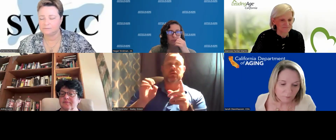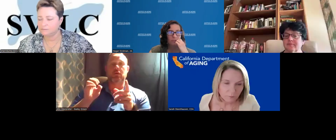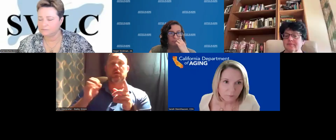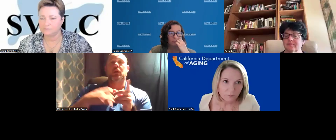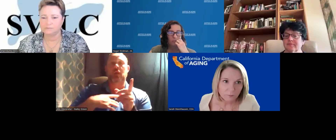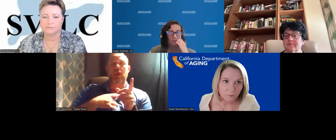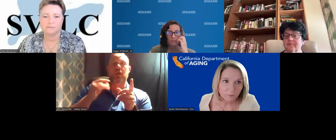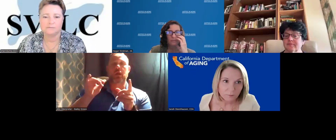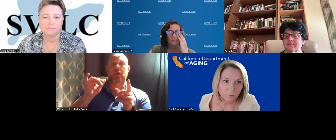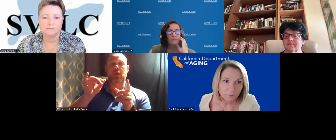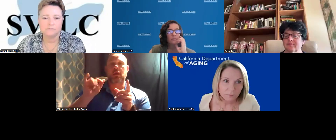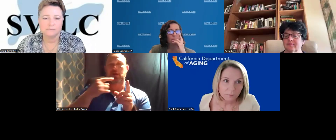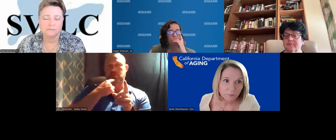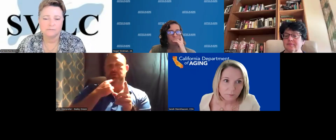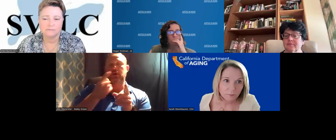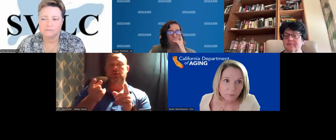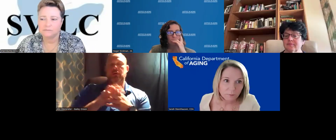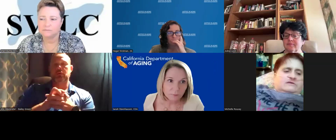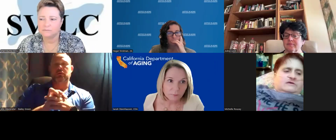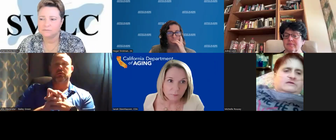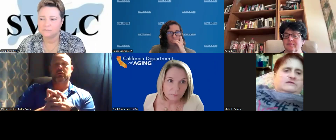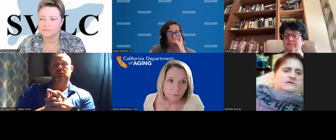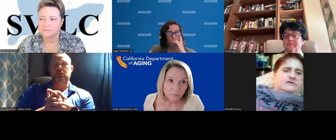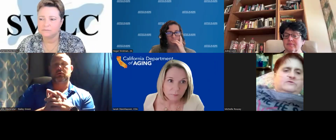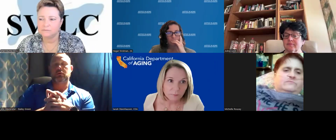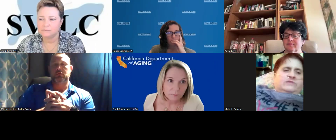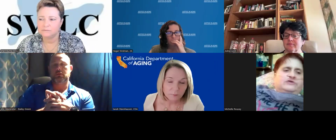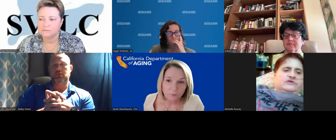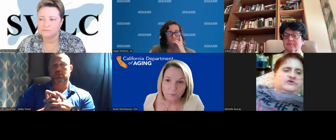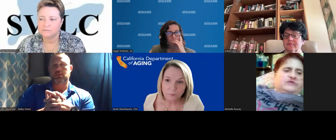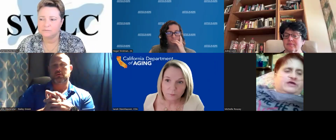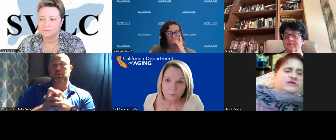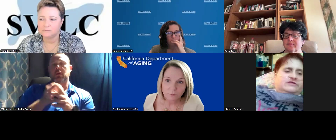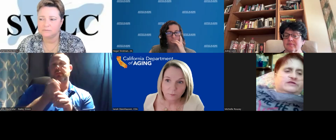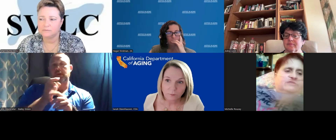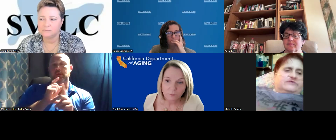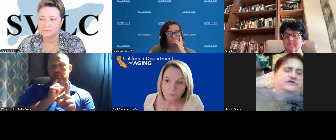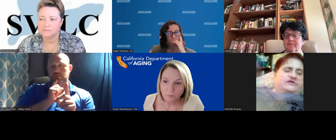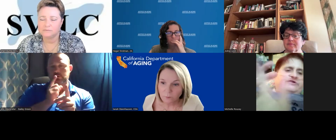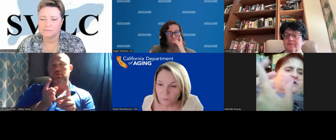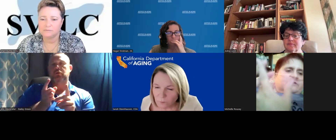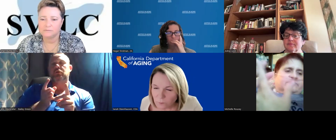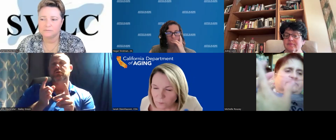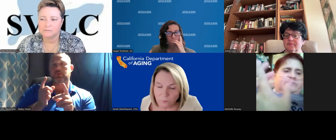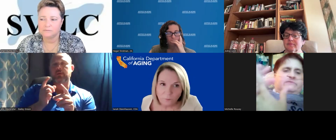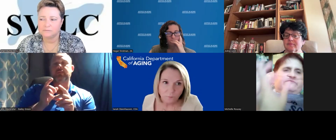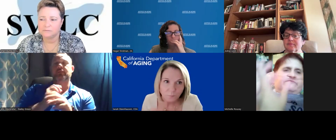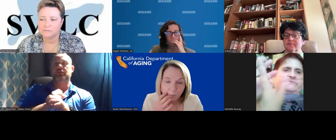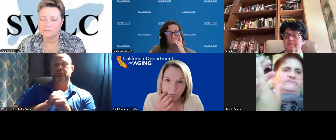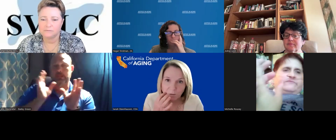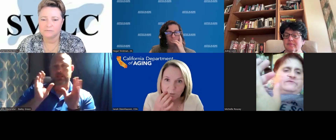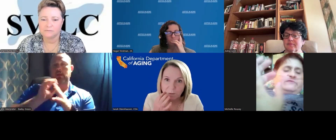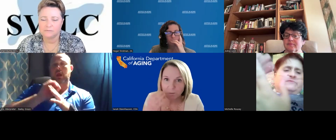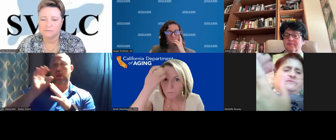that, Sarah, what you just said. And you know, making sure that there's clear outcomes coming